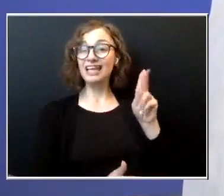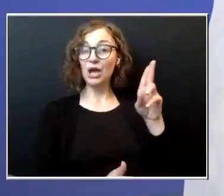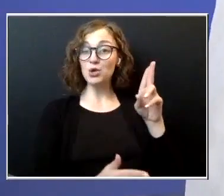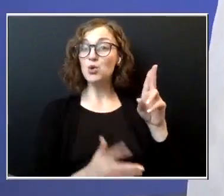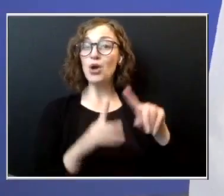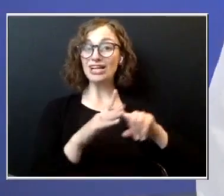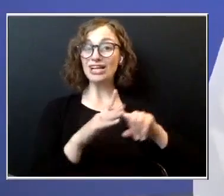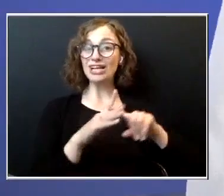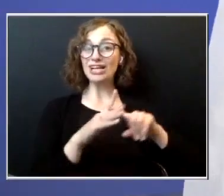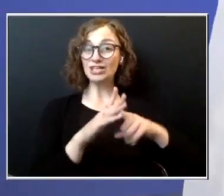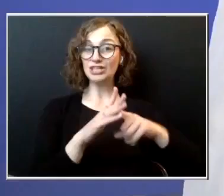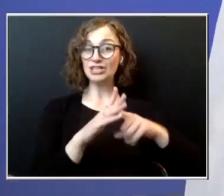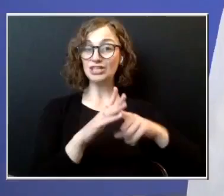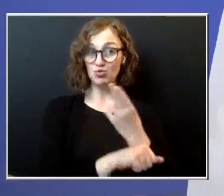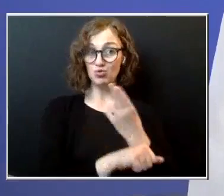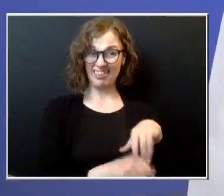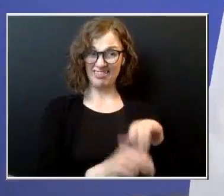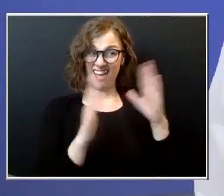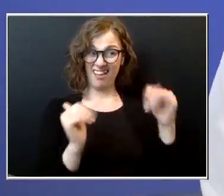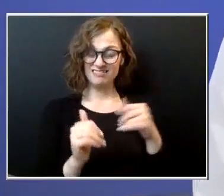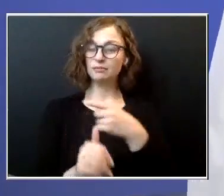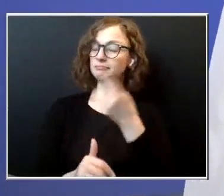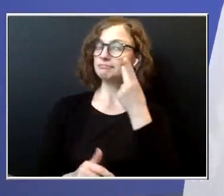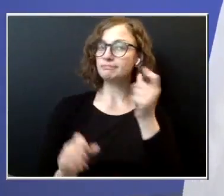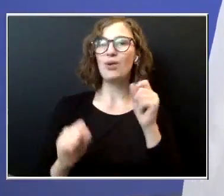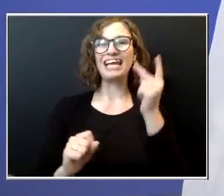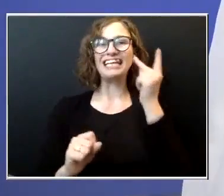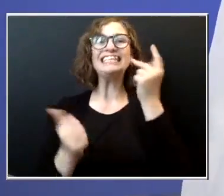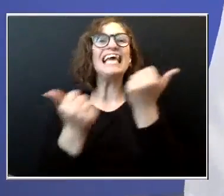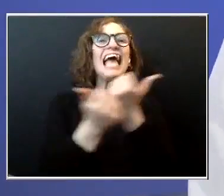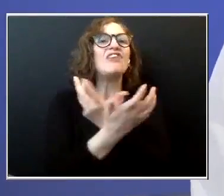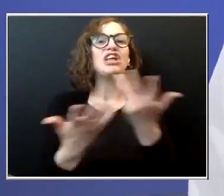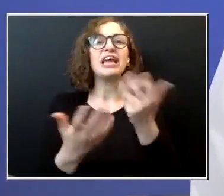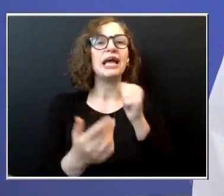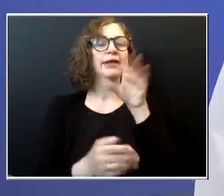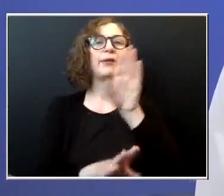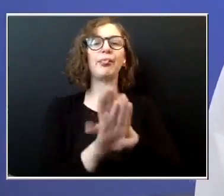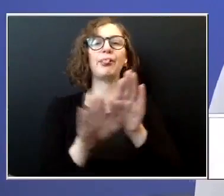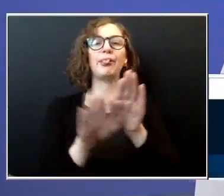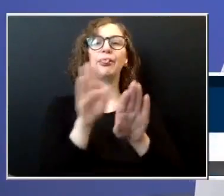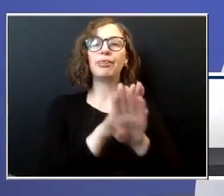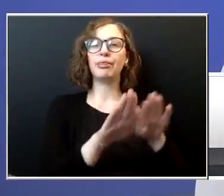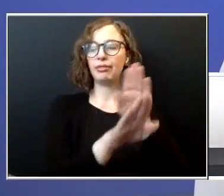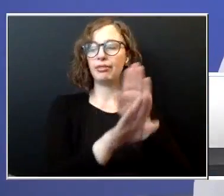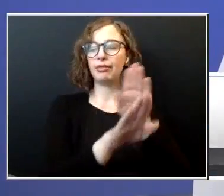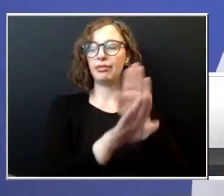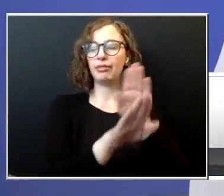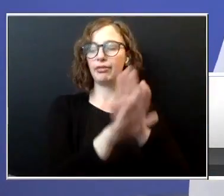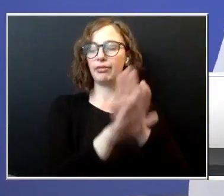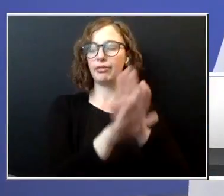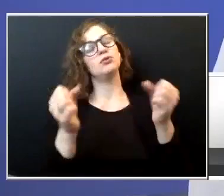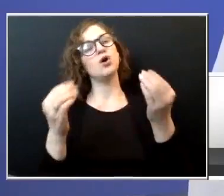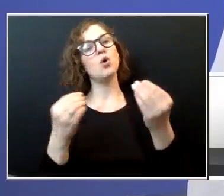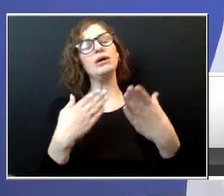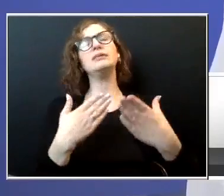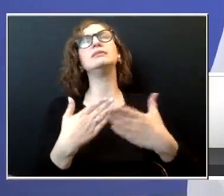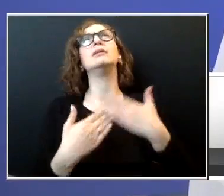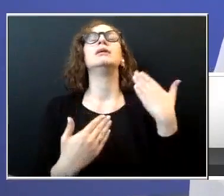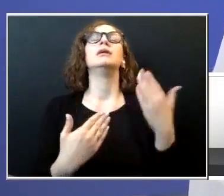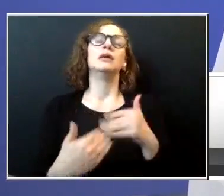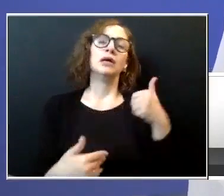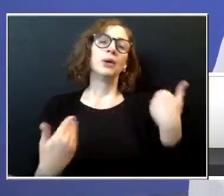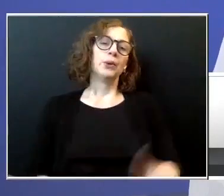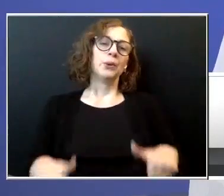everything. All the laps are not stacked, so everything is visual. And so it makes it so much easier for us. You can go back when